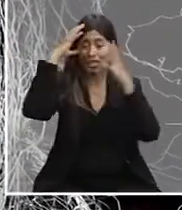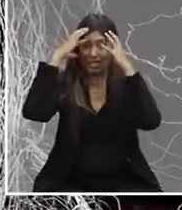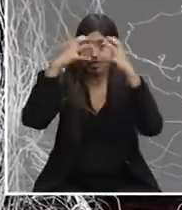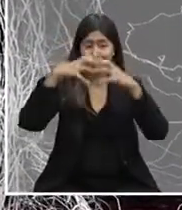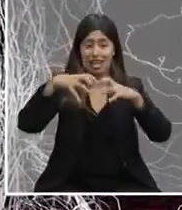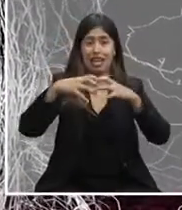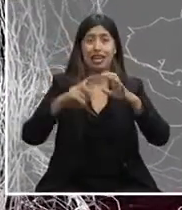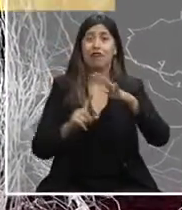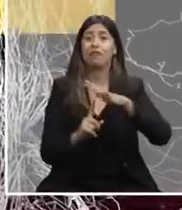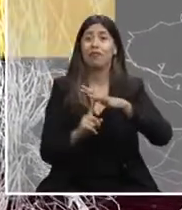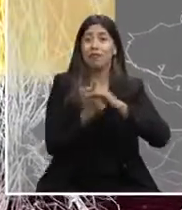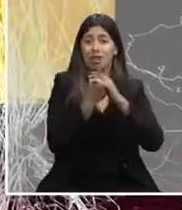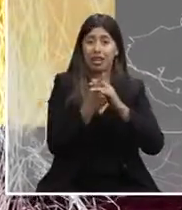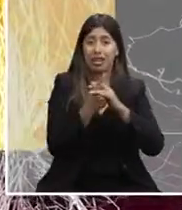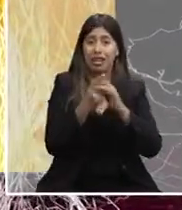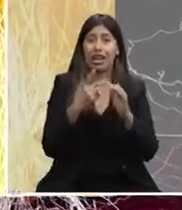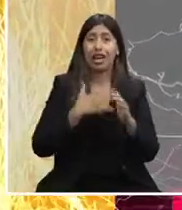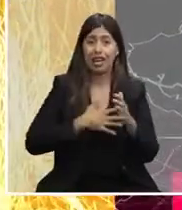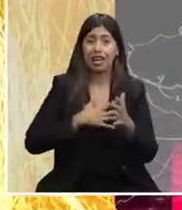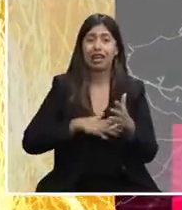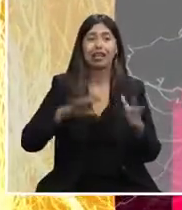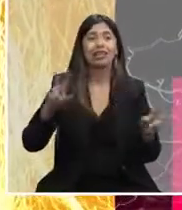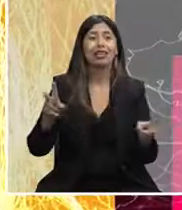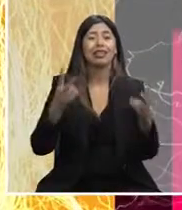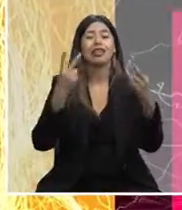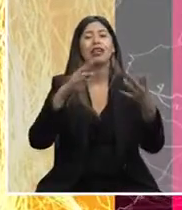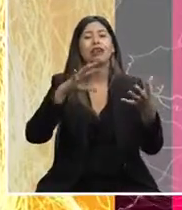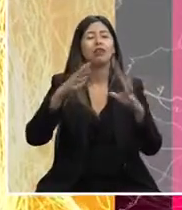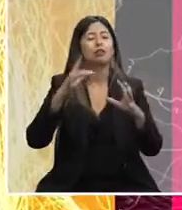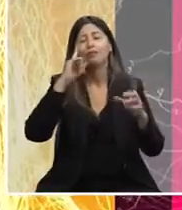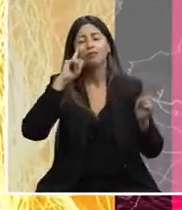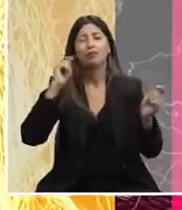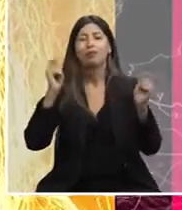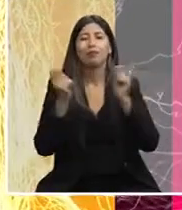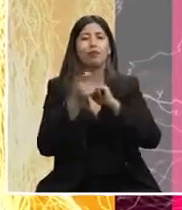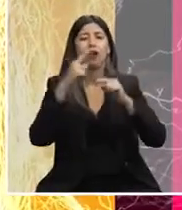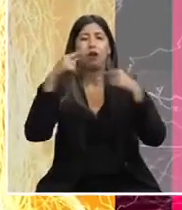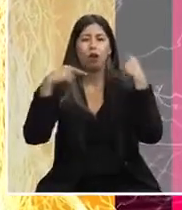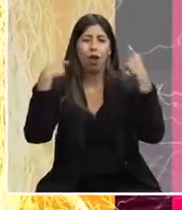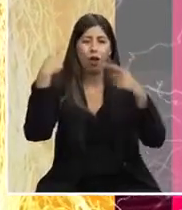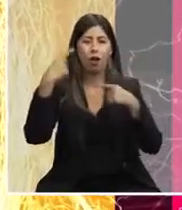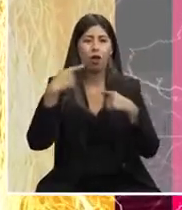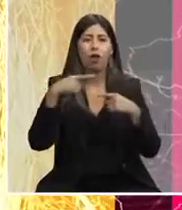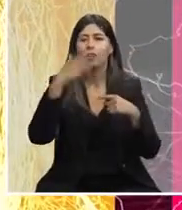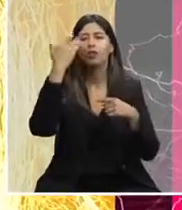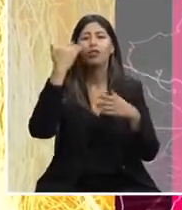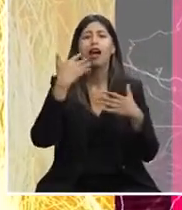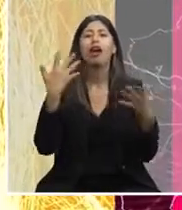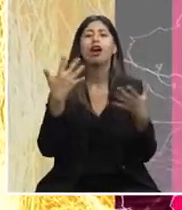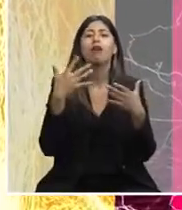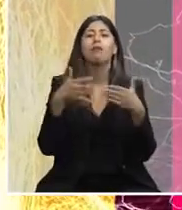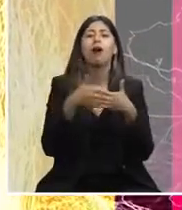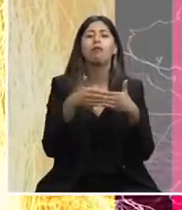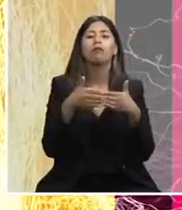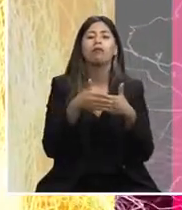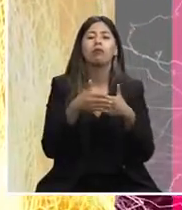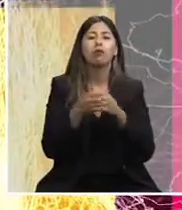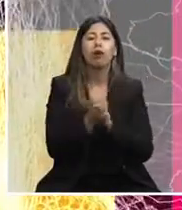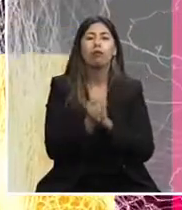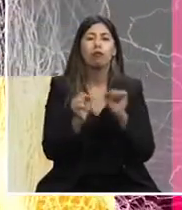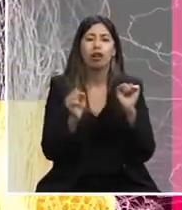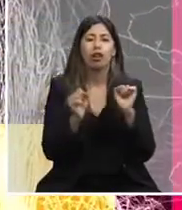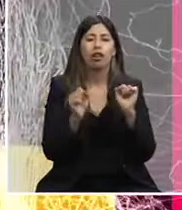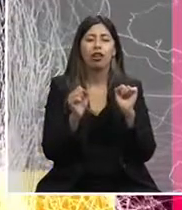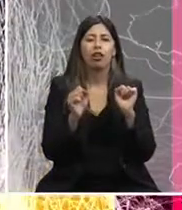mad because it doesn't know how to stop. Why are we unable to stop?